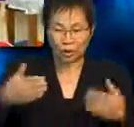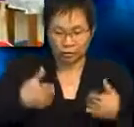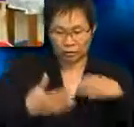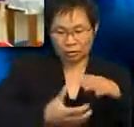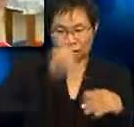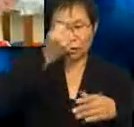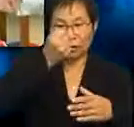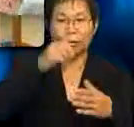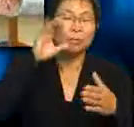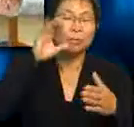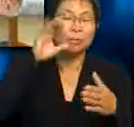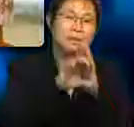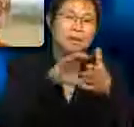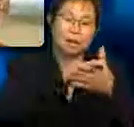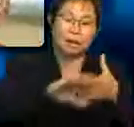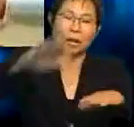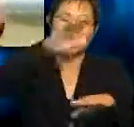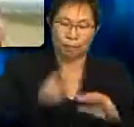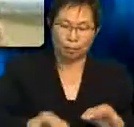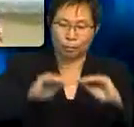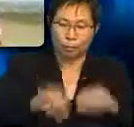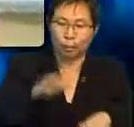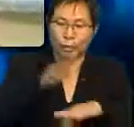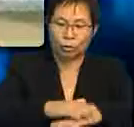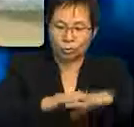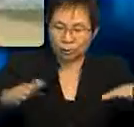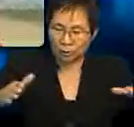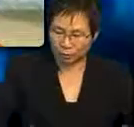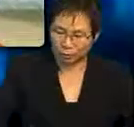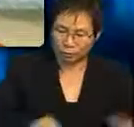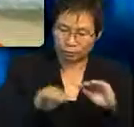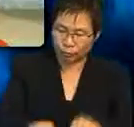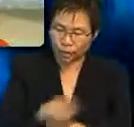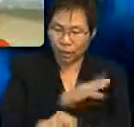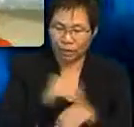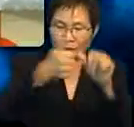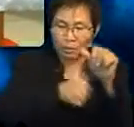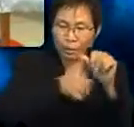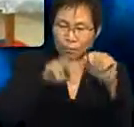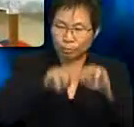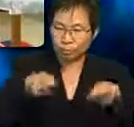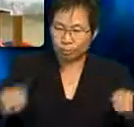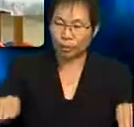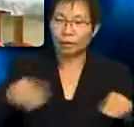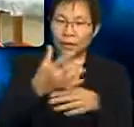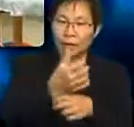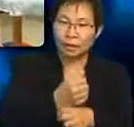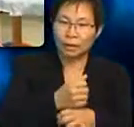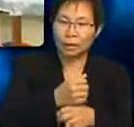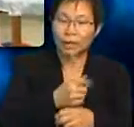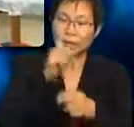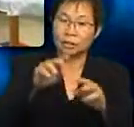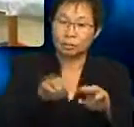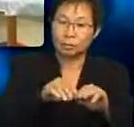you have to take out a picture card and put it on the table. Then each pupil